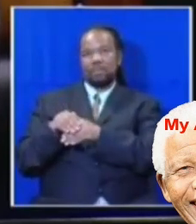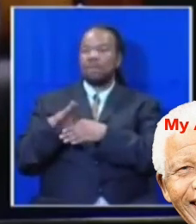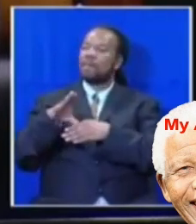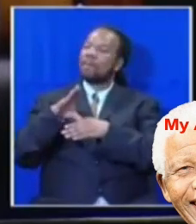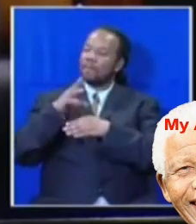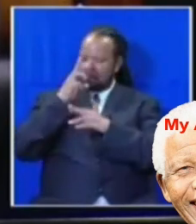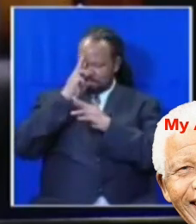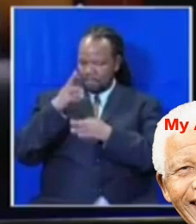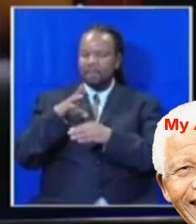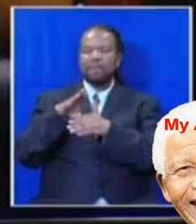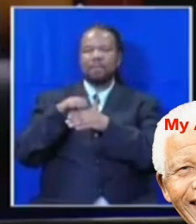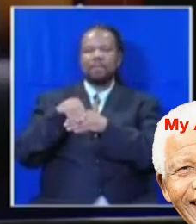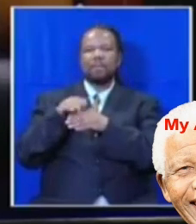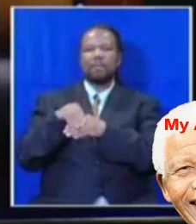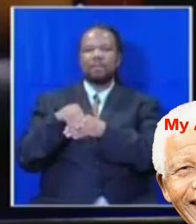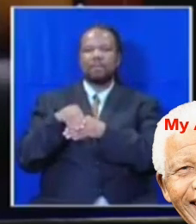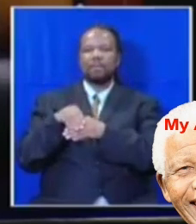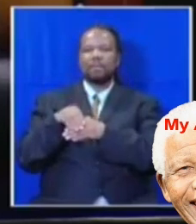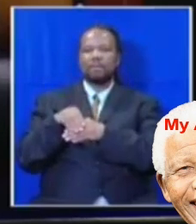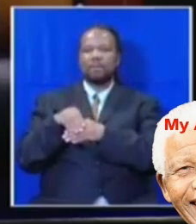Honorable members.